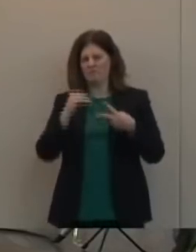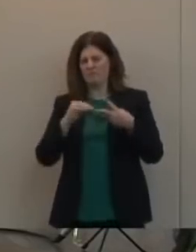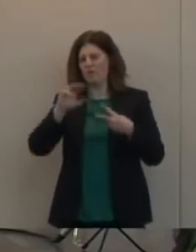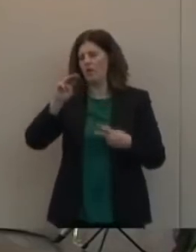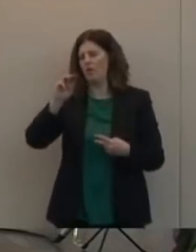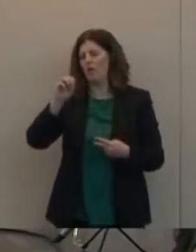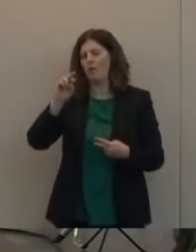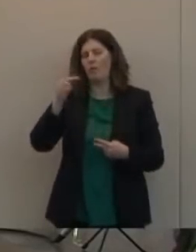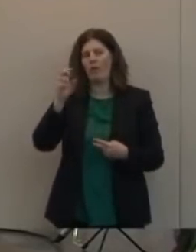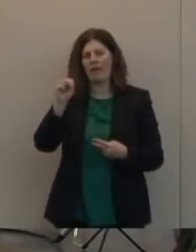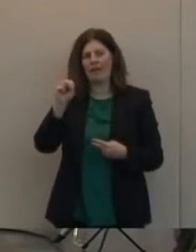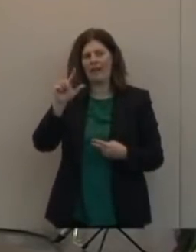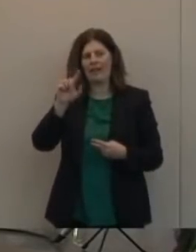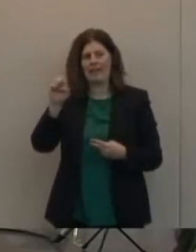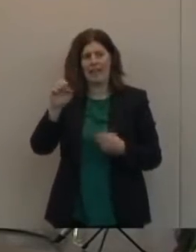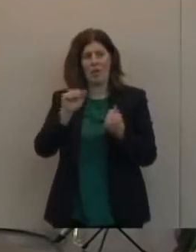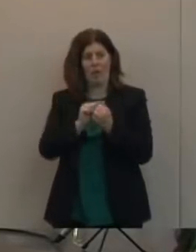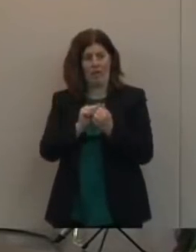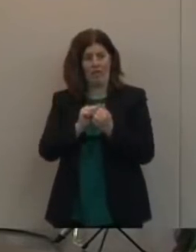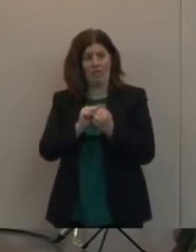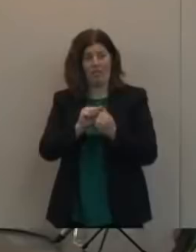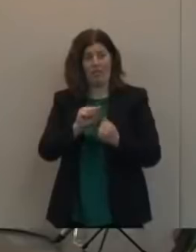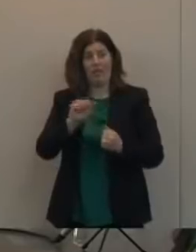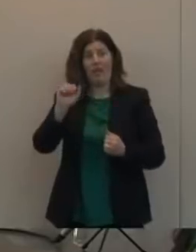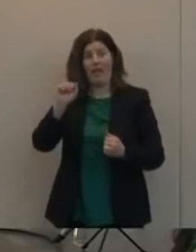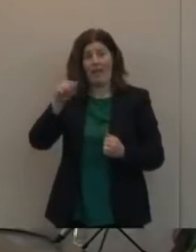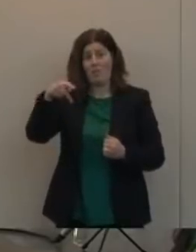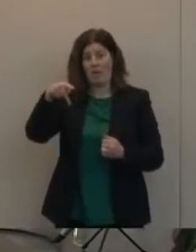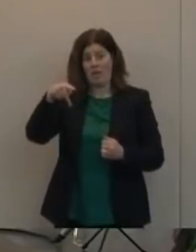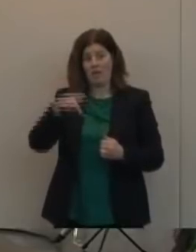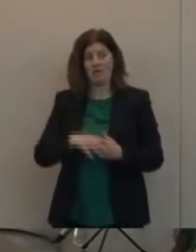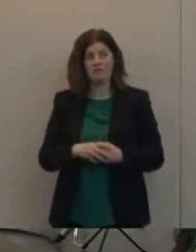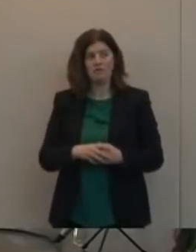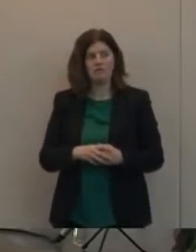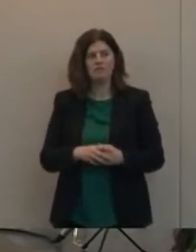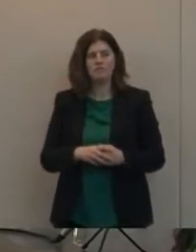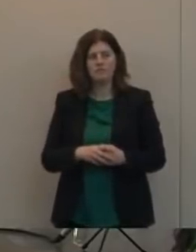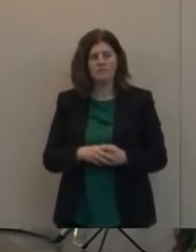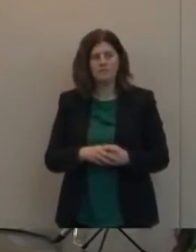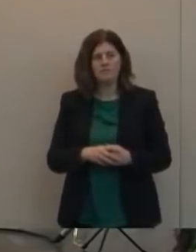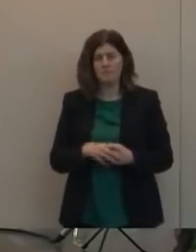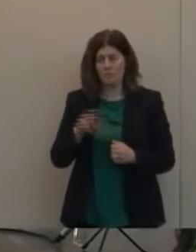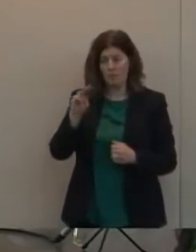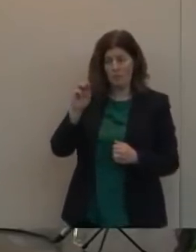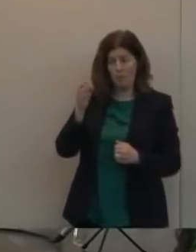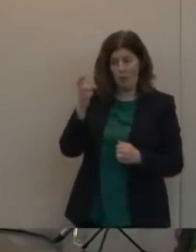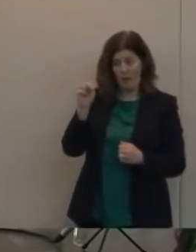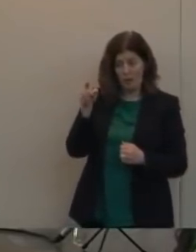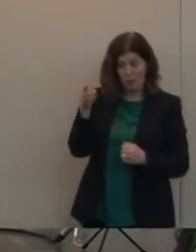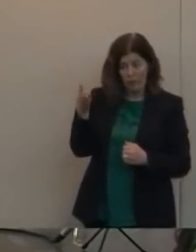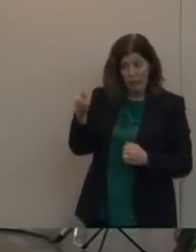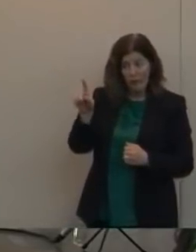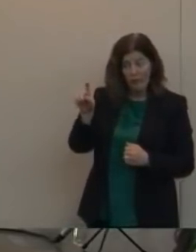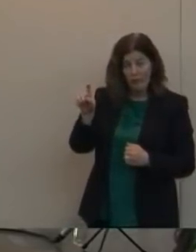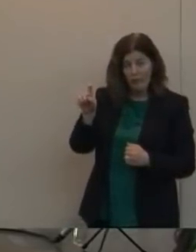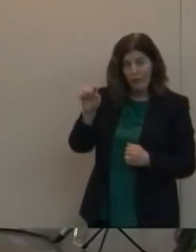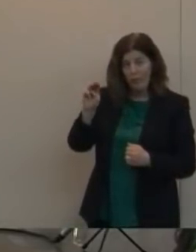the AP. Morgan, you are unmuted. Do I have Morgan?